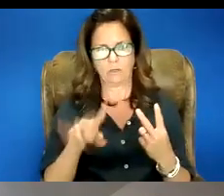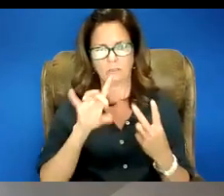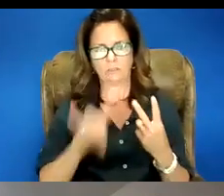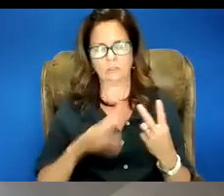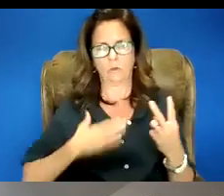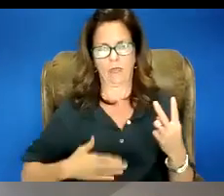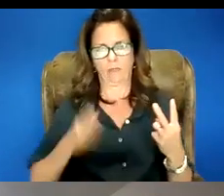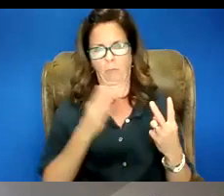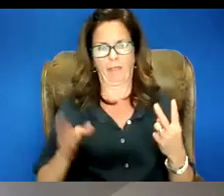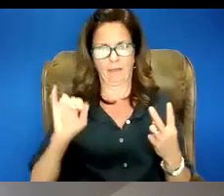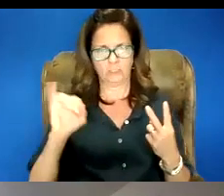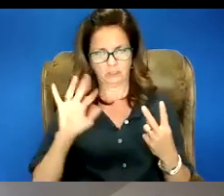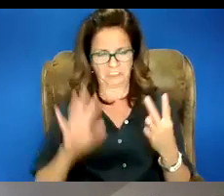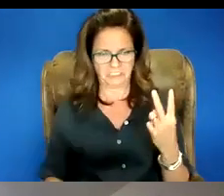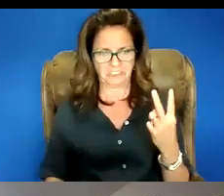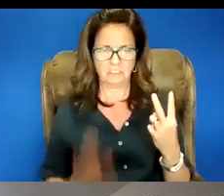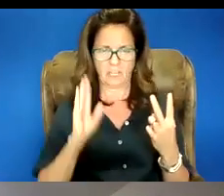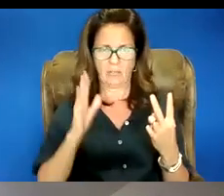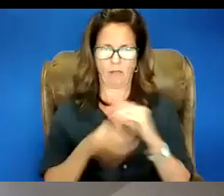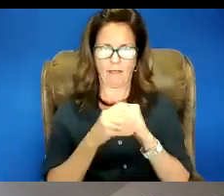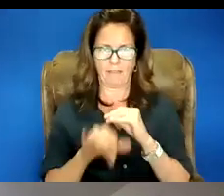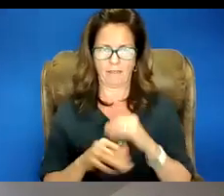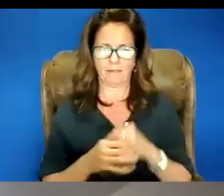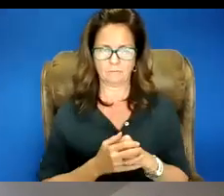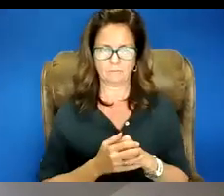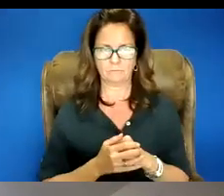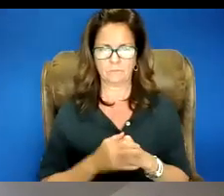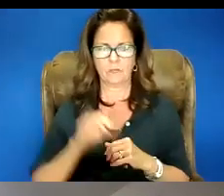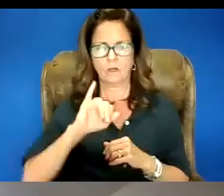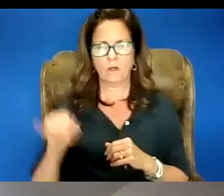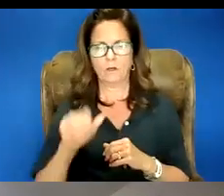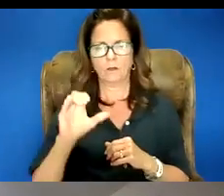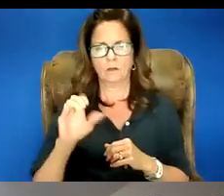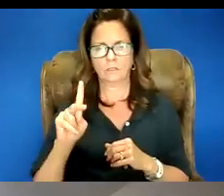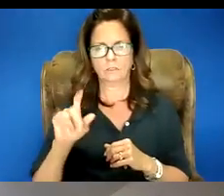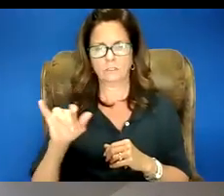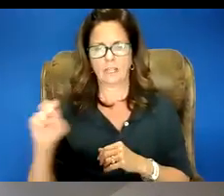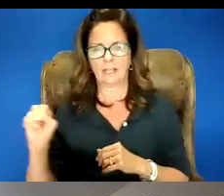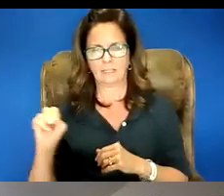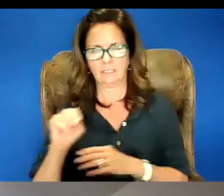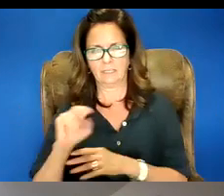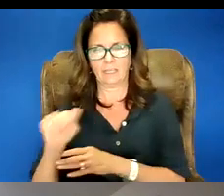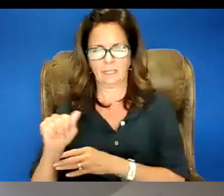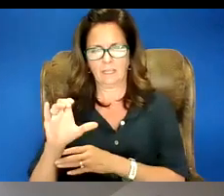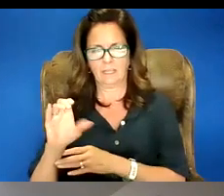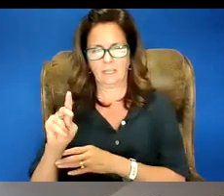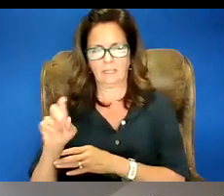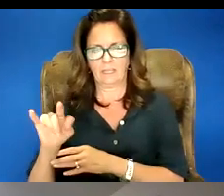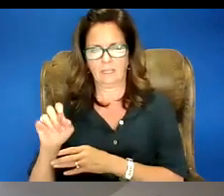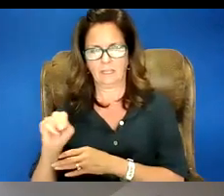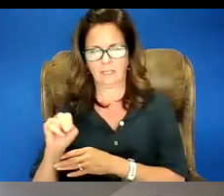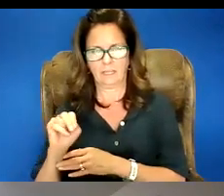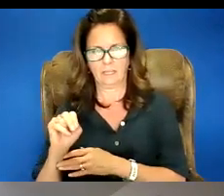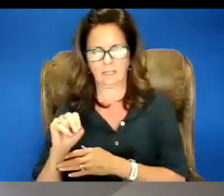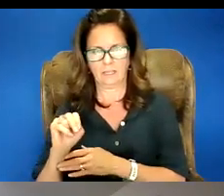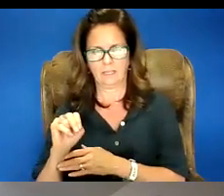Great. And then Jacqueline did want to mention there isn't a comment section available, so